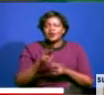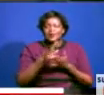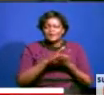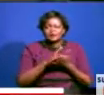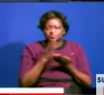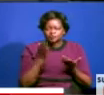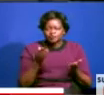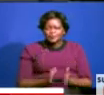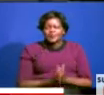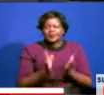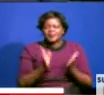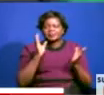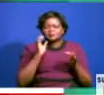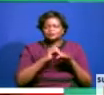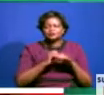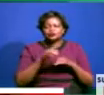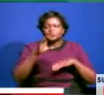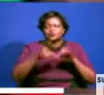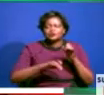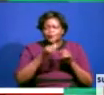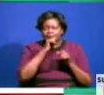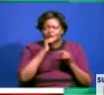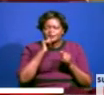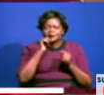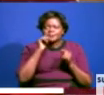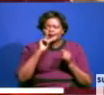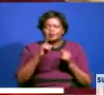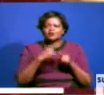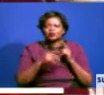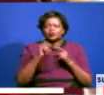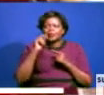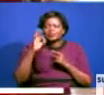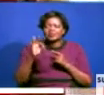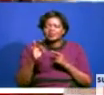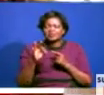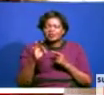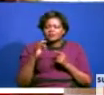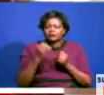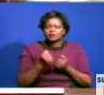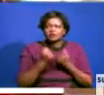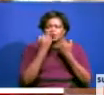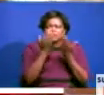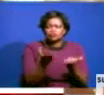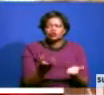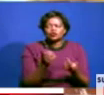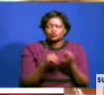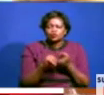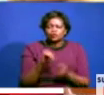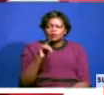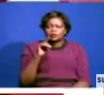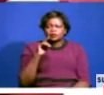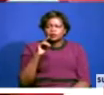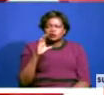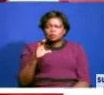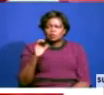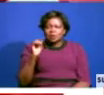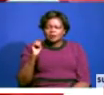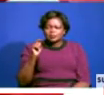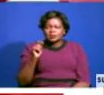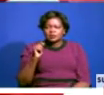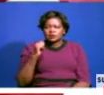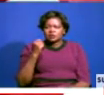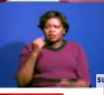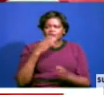the public input on draft privatization bill of 2023 for submission to the cabinet in 2 weeks. With